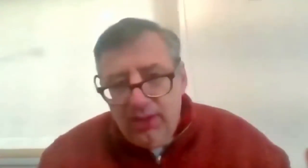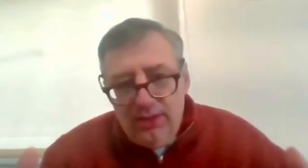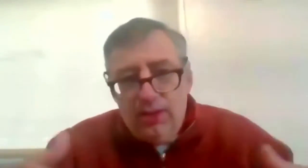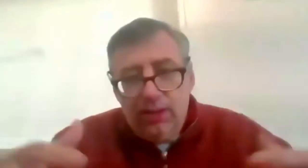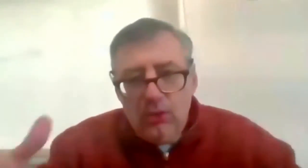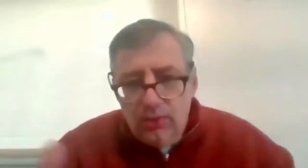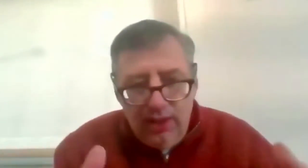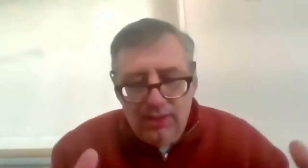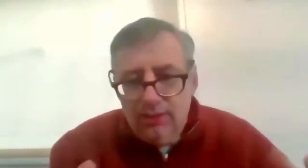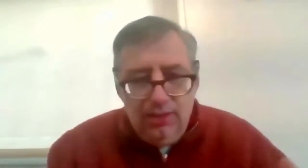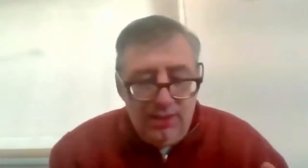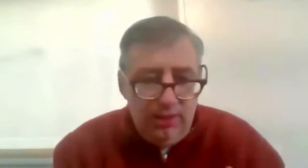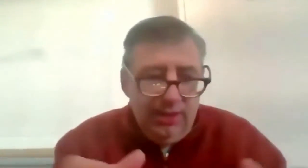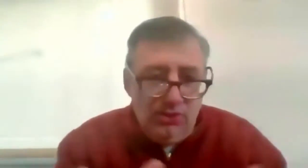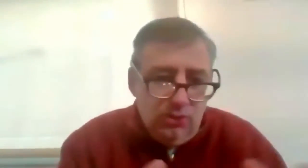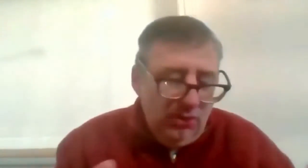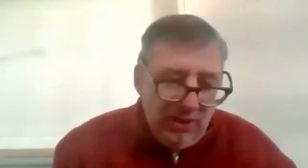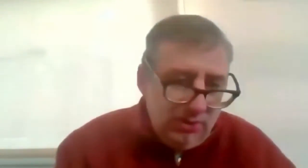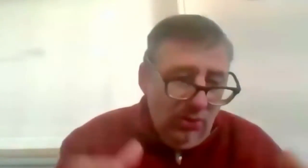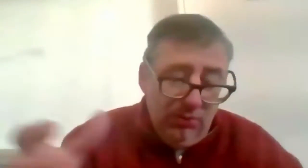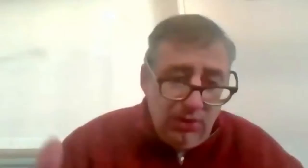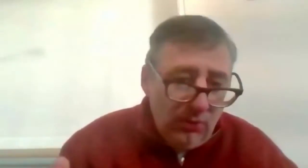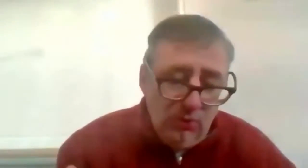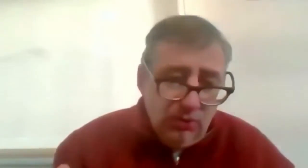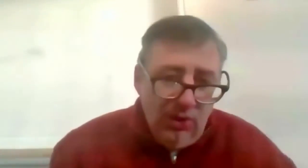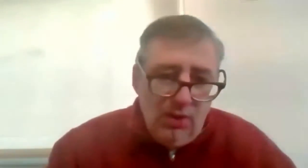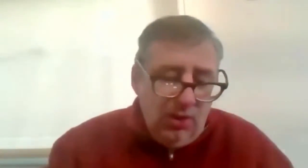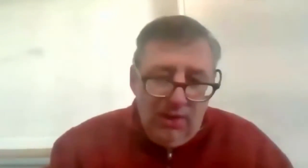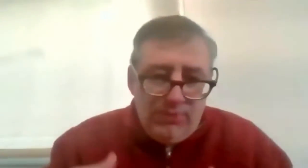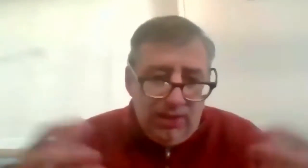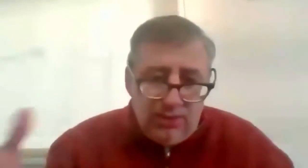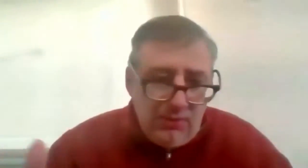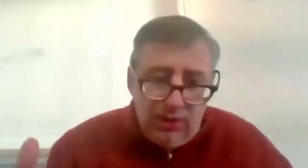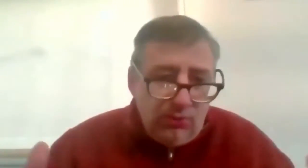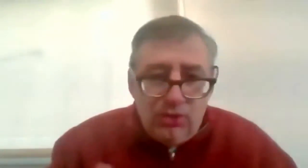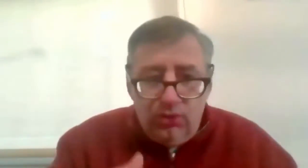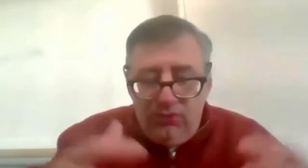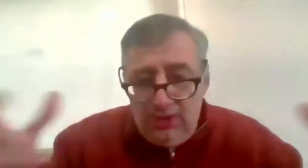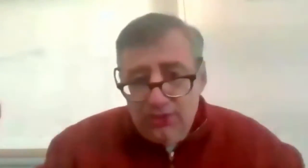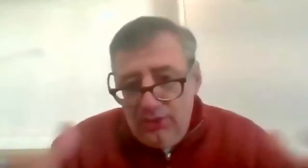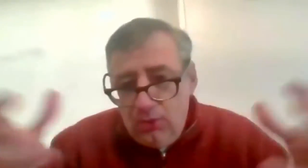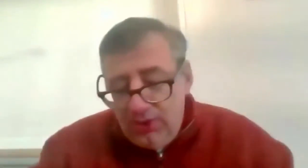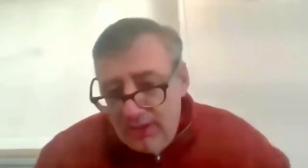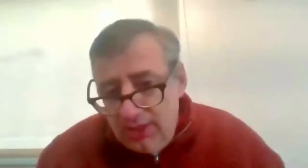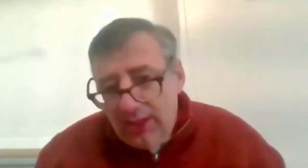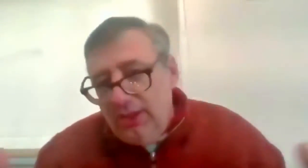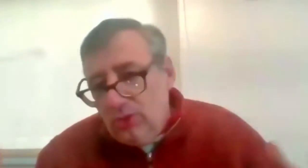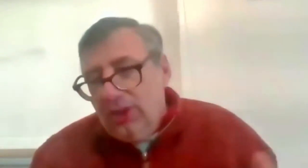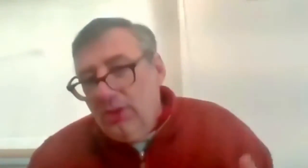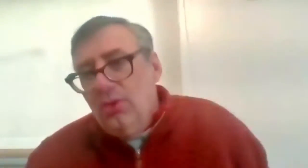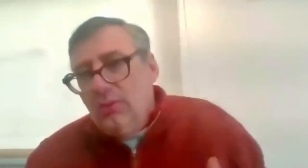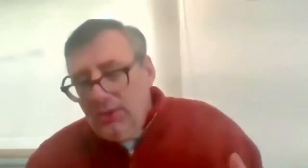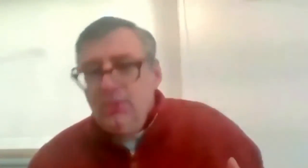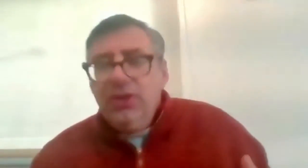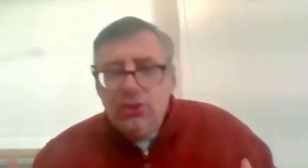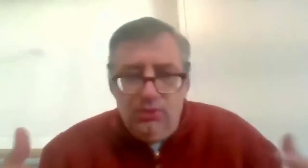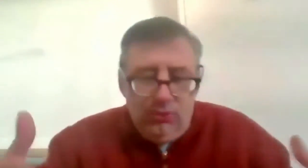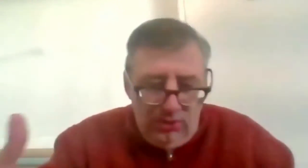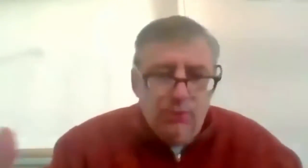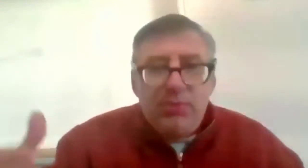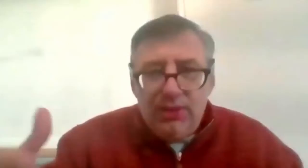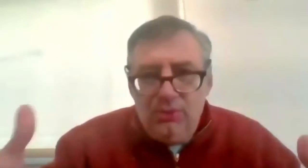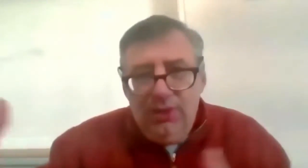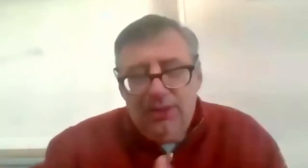outlining new codes, new regulating agencies to through